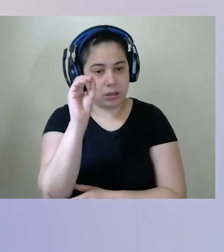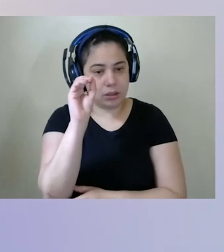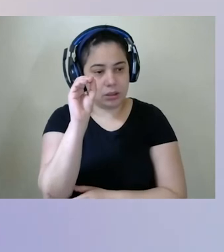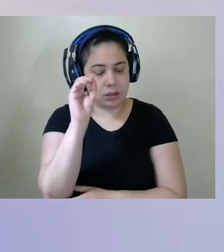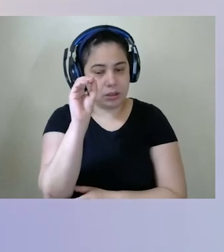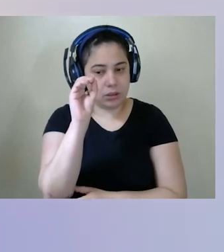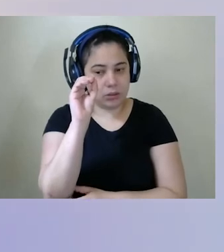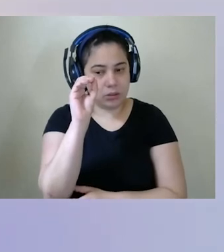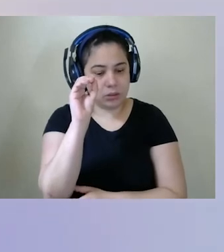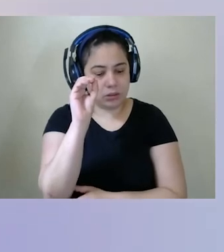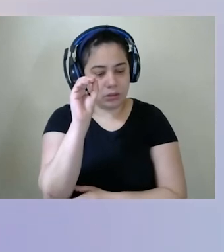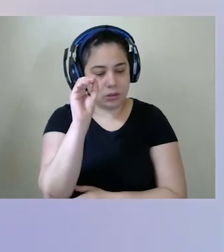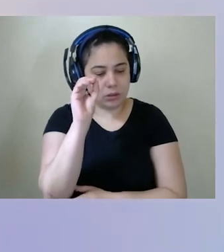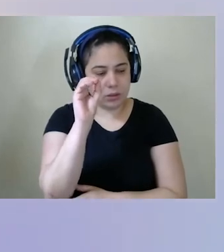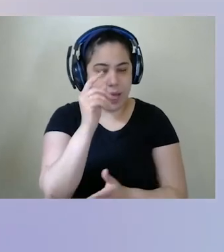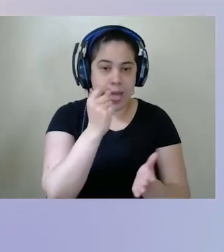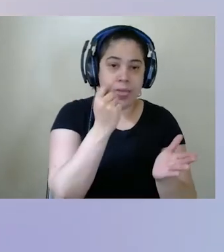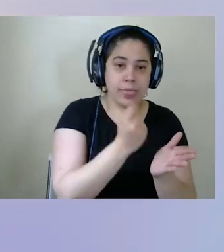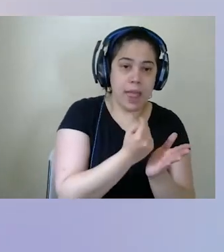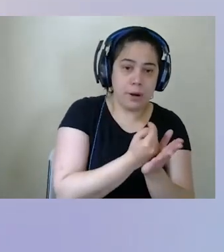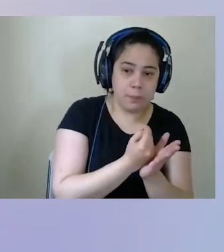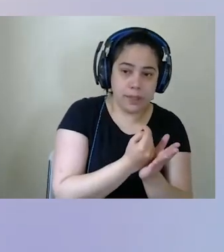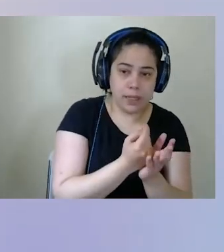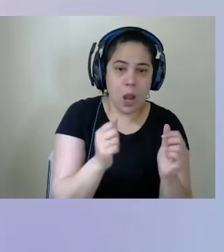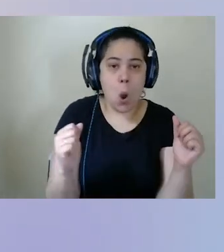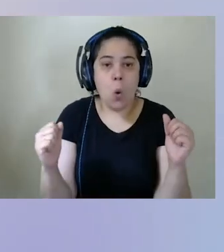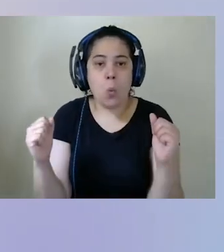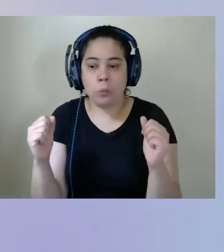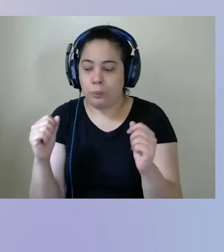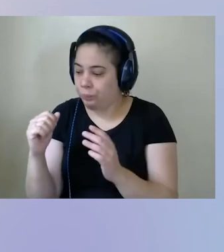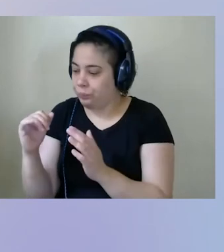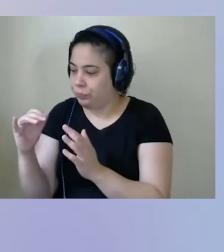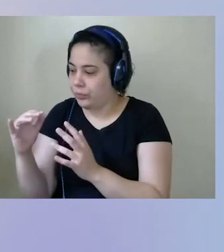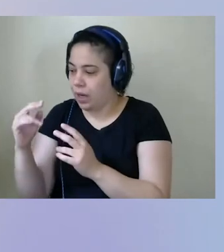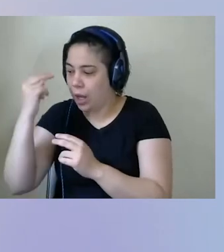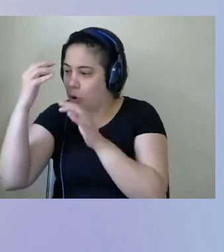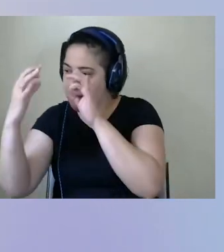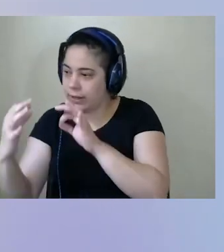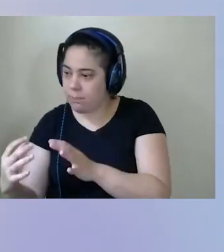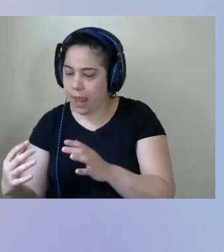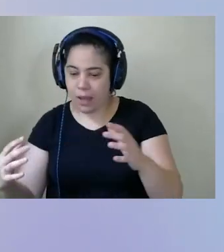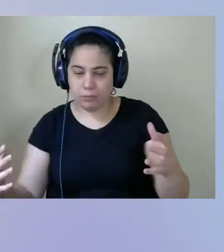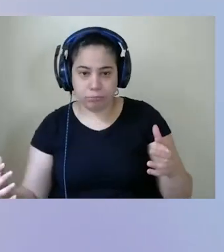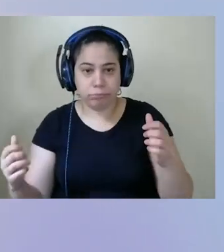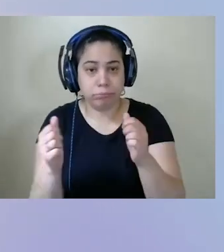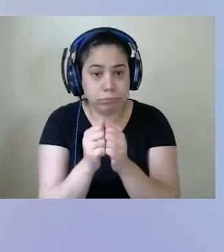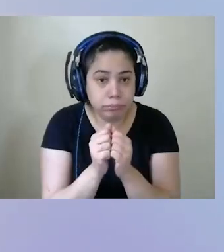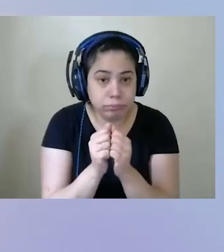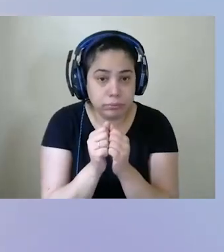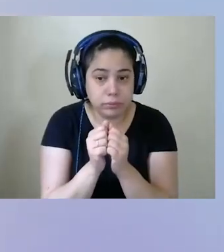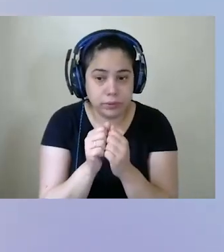hand-in-hand work of the therapy and the neurofeedback and how that works to it, particularly with the